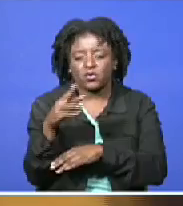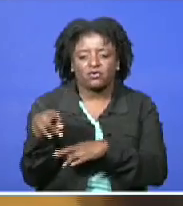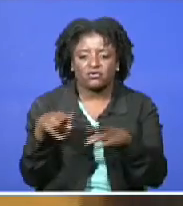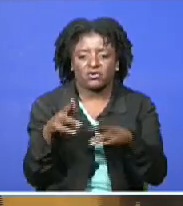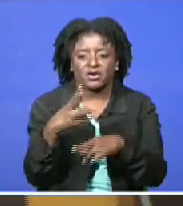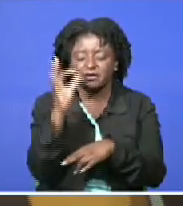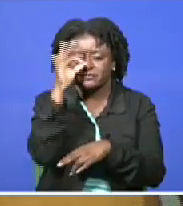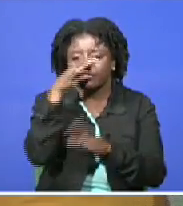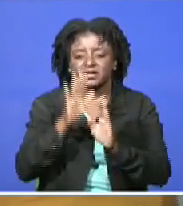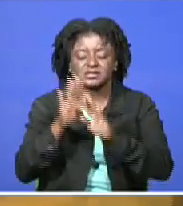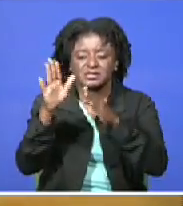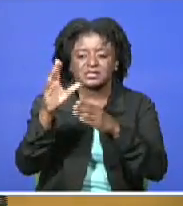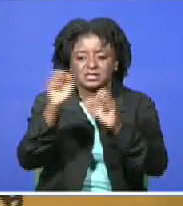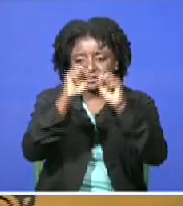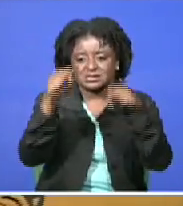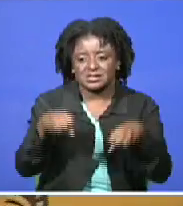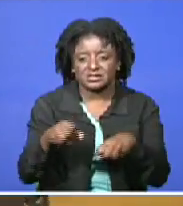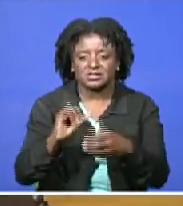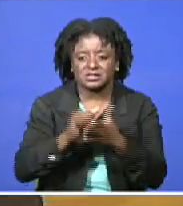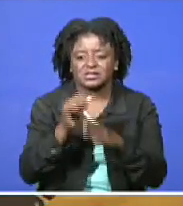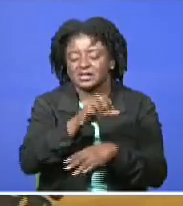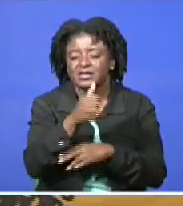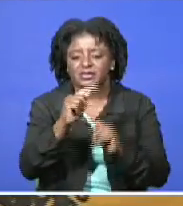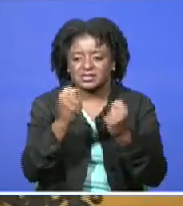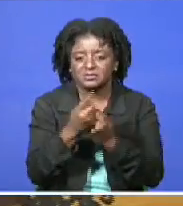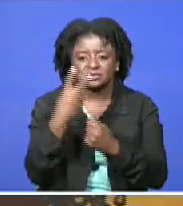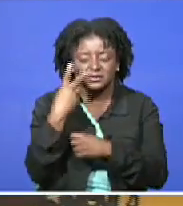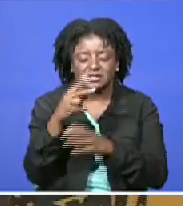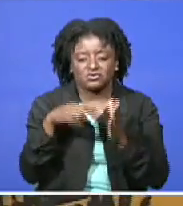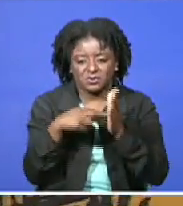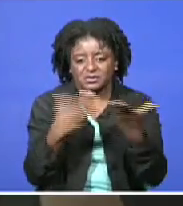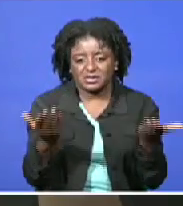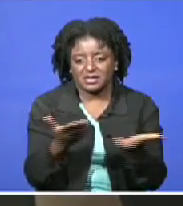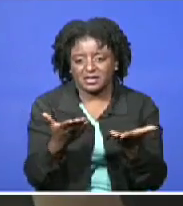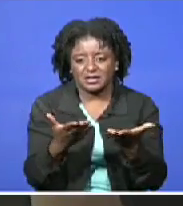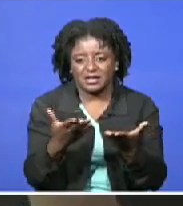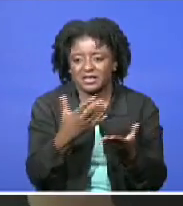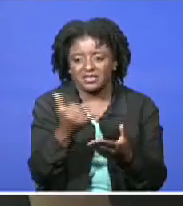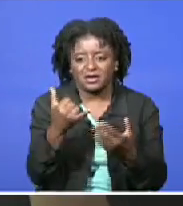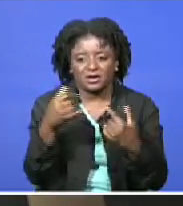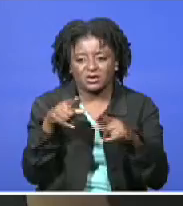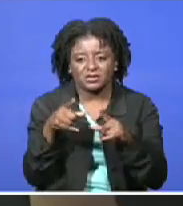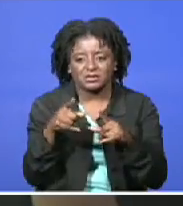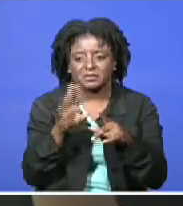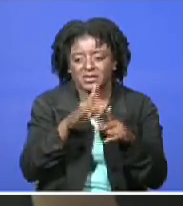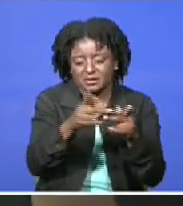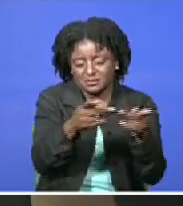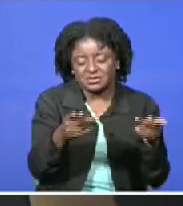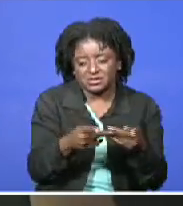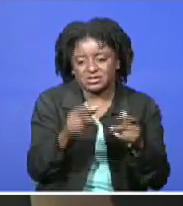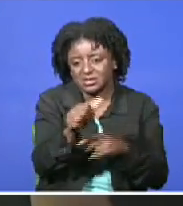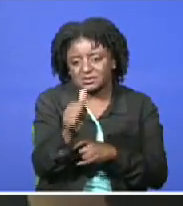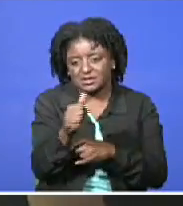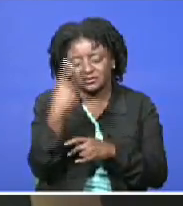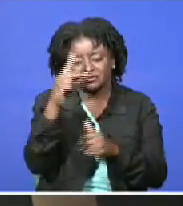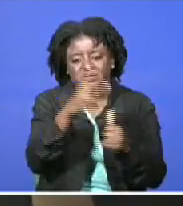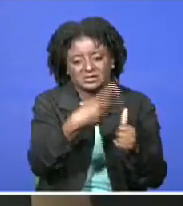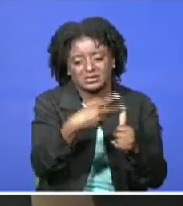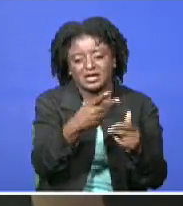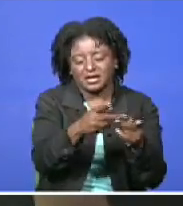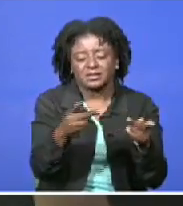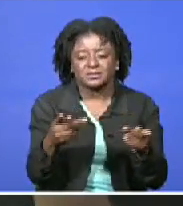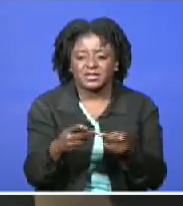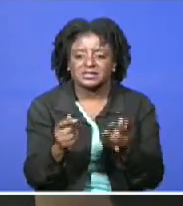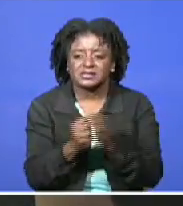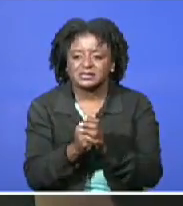Fox Hill Station. These are the teams that you see represented here. They're going to be positioning themselves for second place.